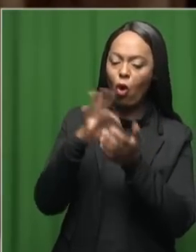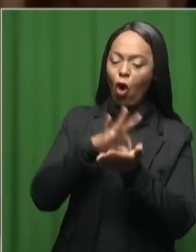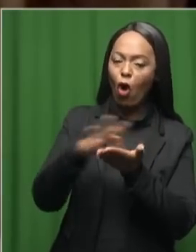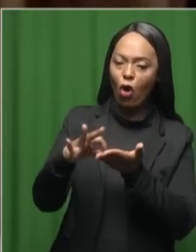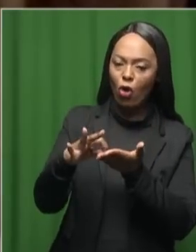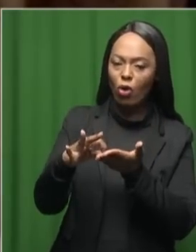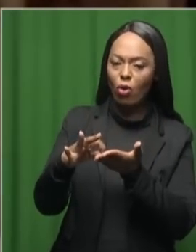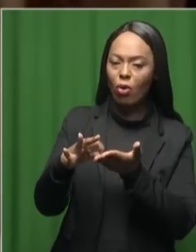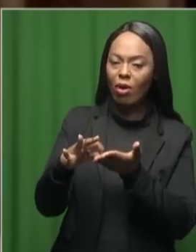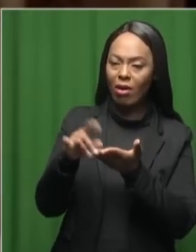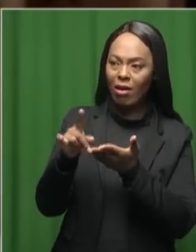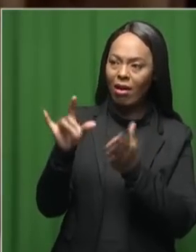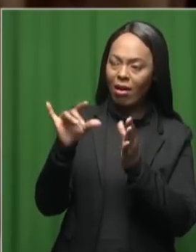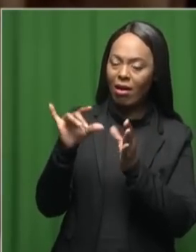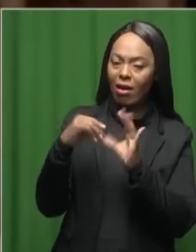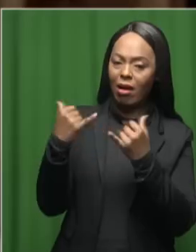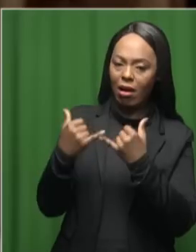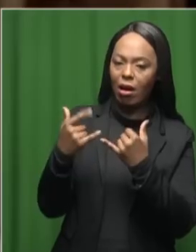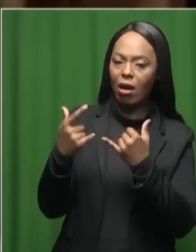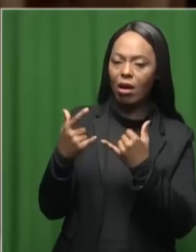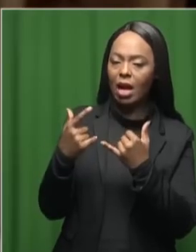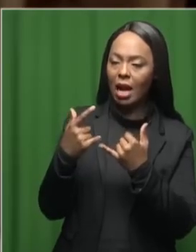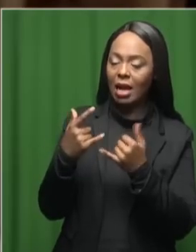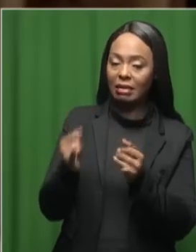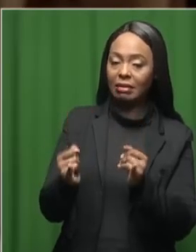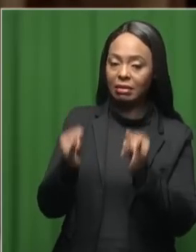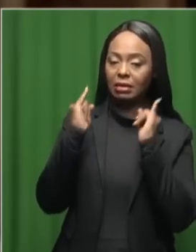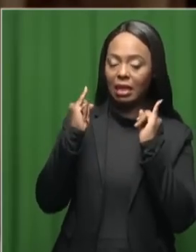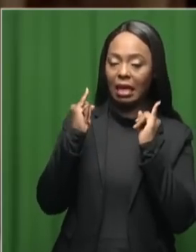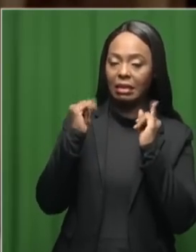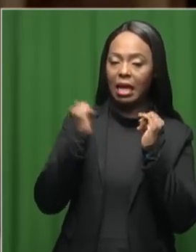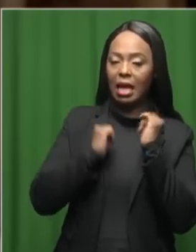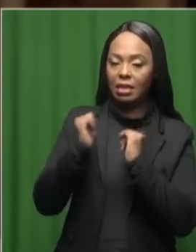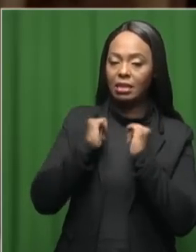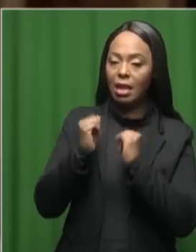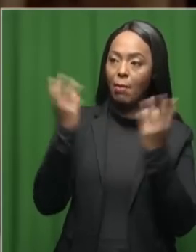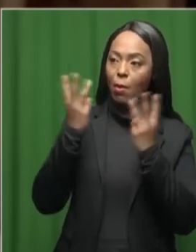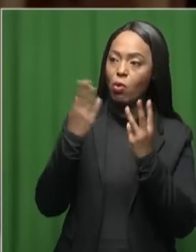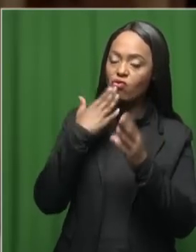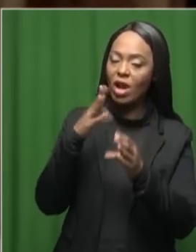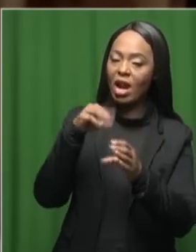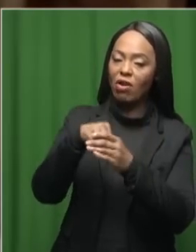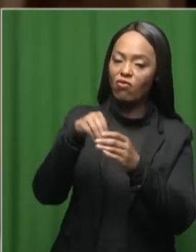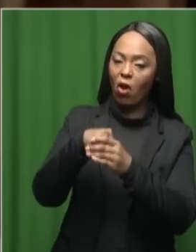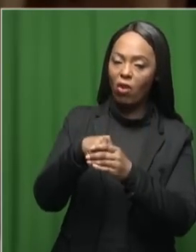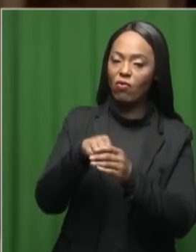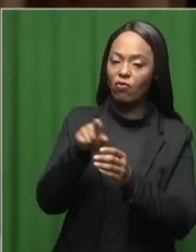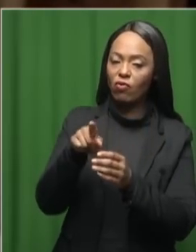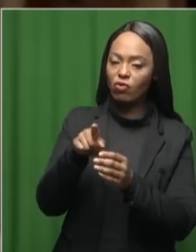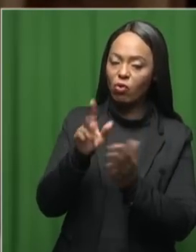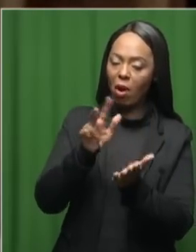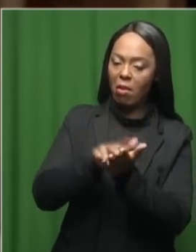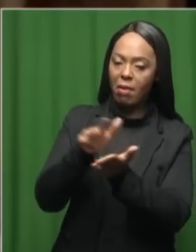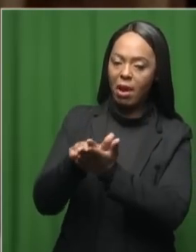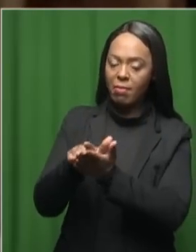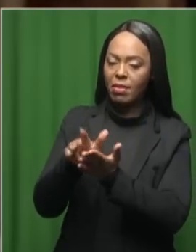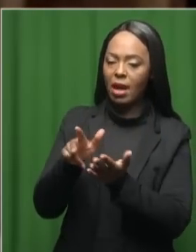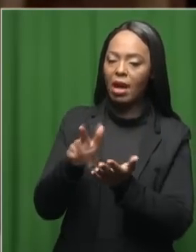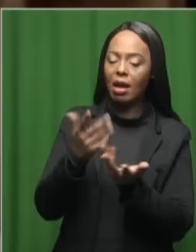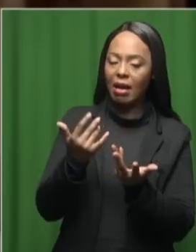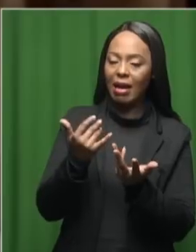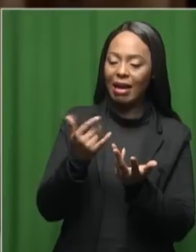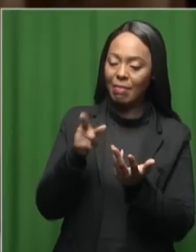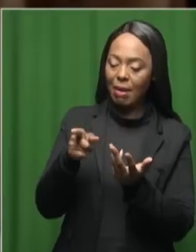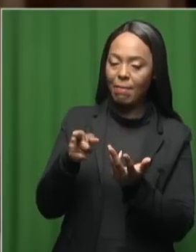inflated, and we believe that we should take serious action on those who were involved, both in terms of disciplinary